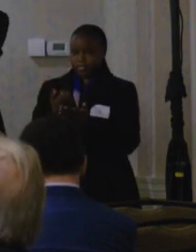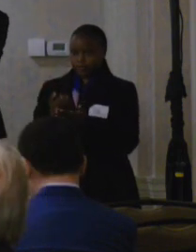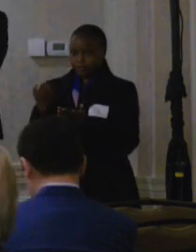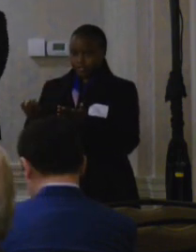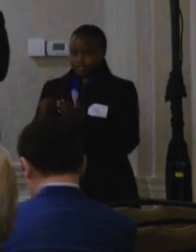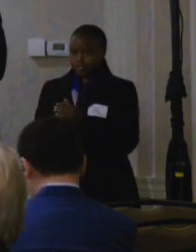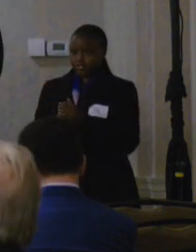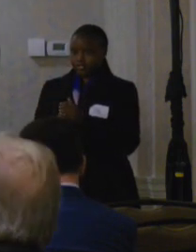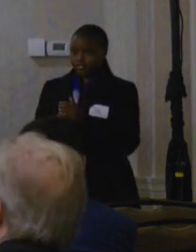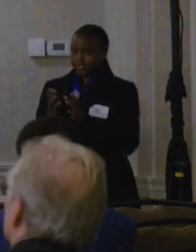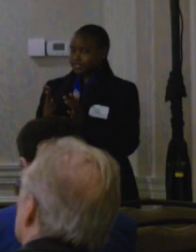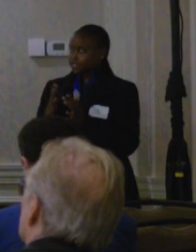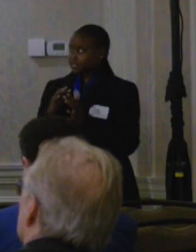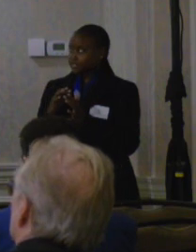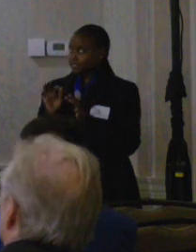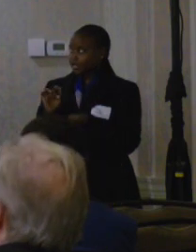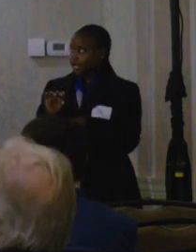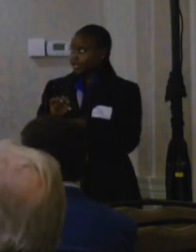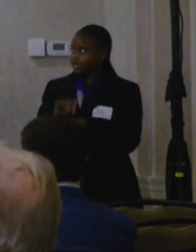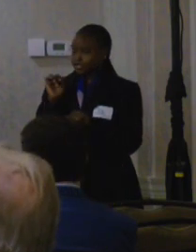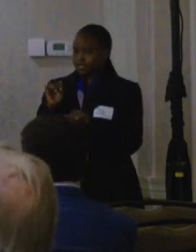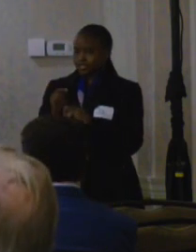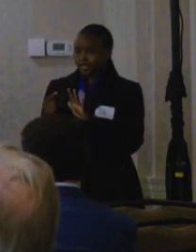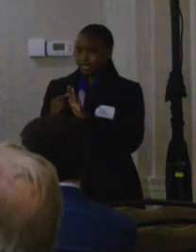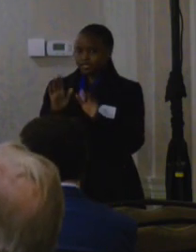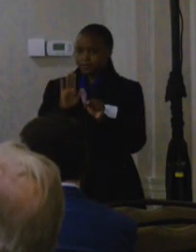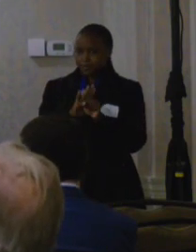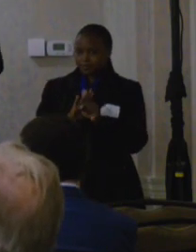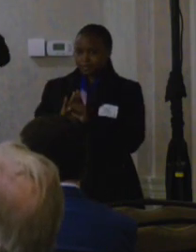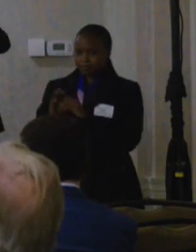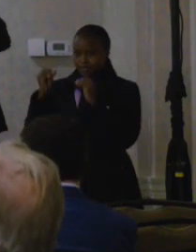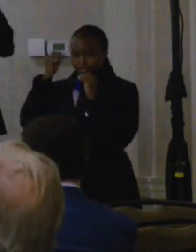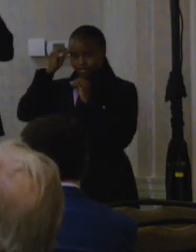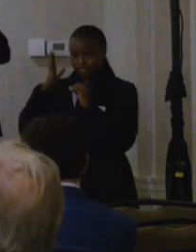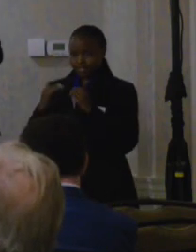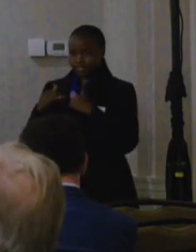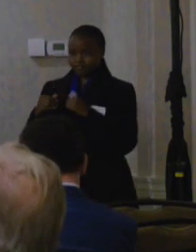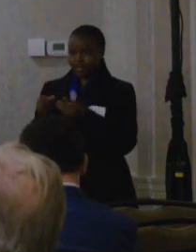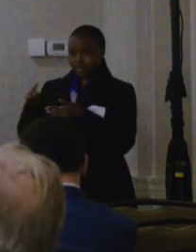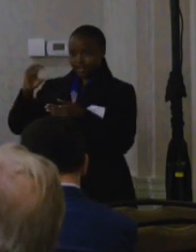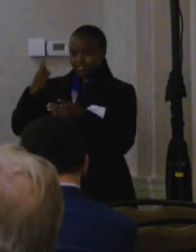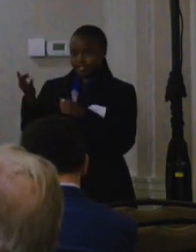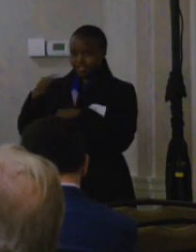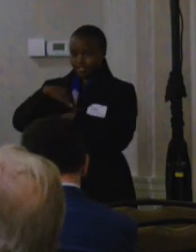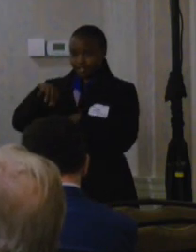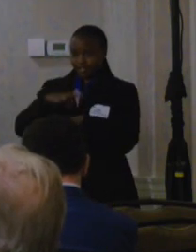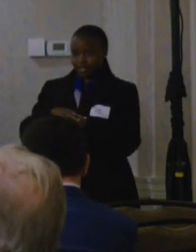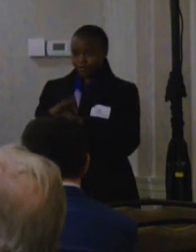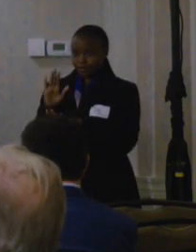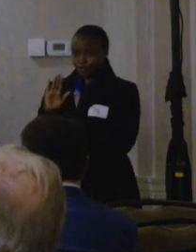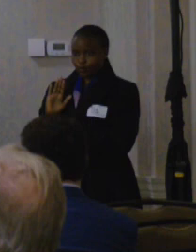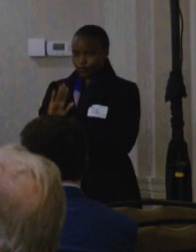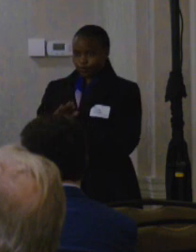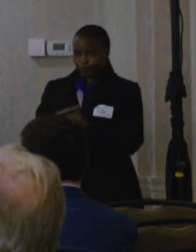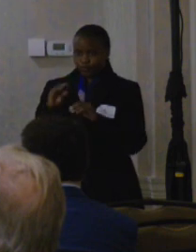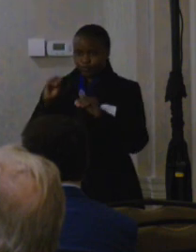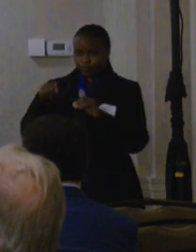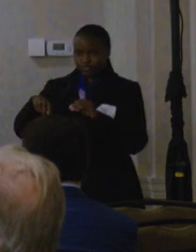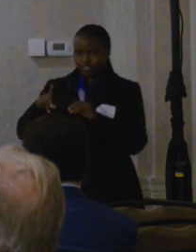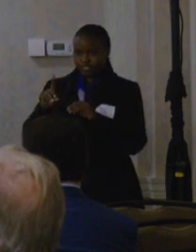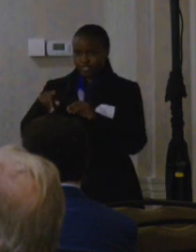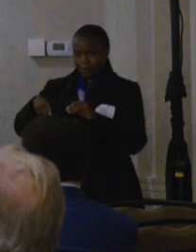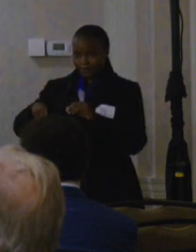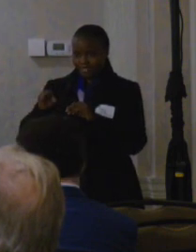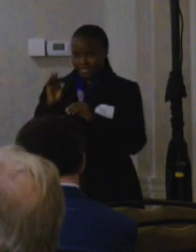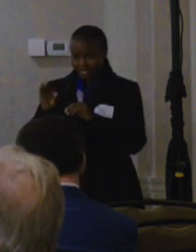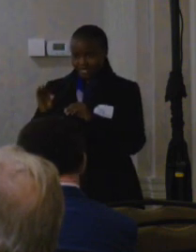just a taste. I could point to many, many studies, if I had an extra 3 hours, of great teacher professional development programs that have